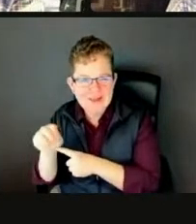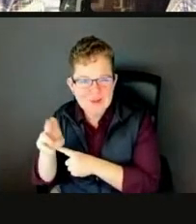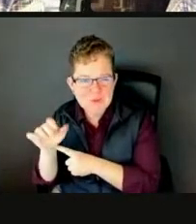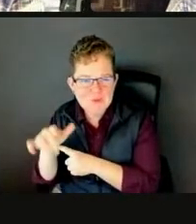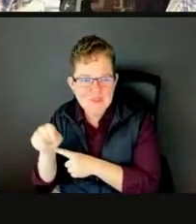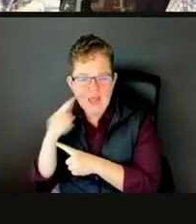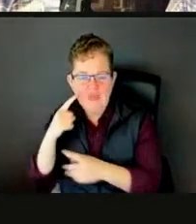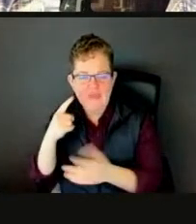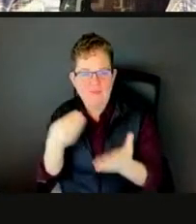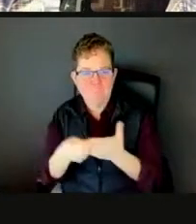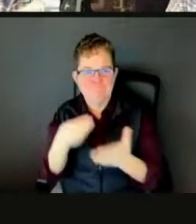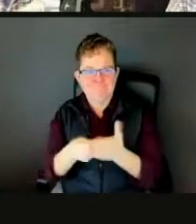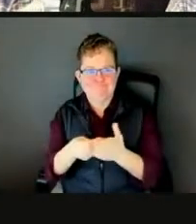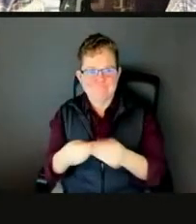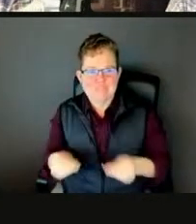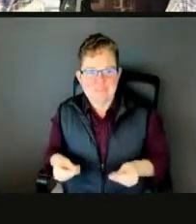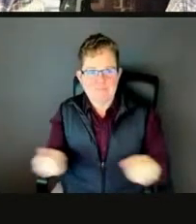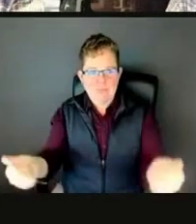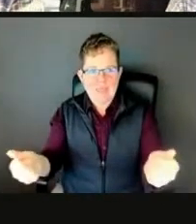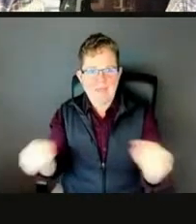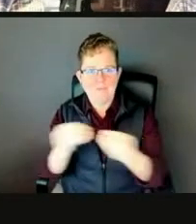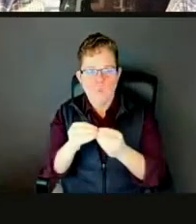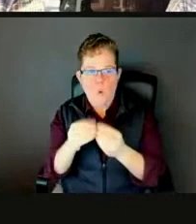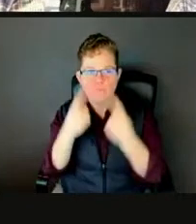our dollars that are spent are more efficient